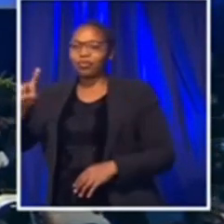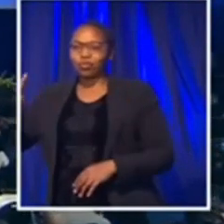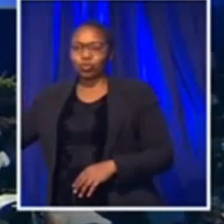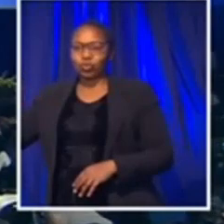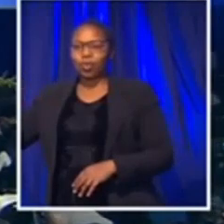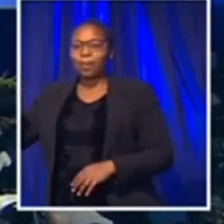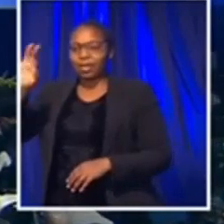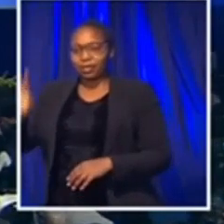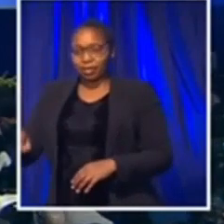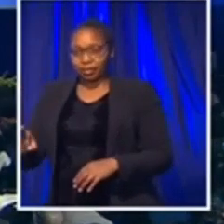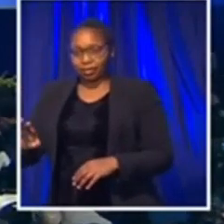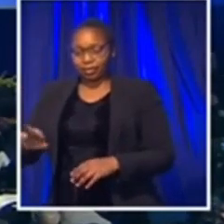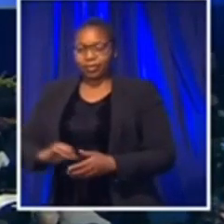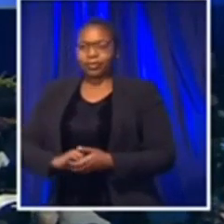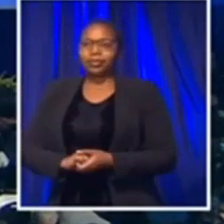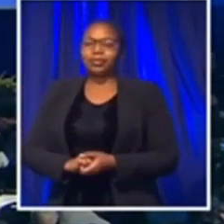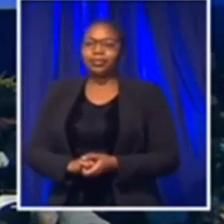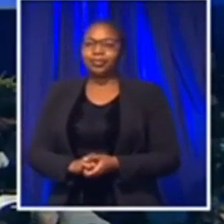19.52%,